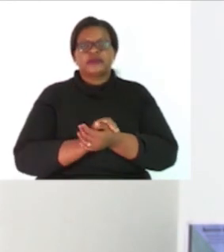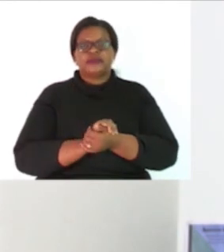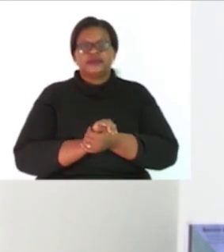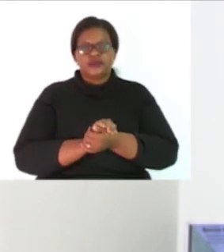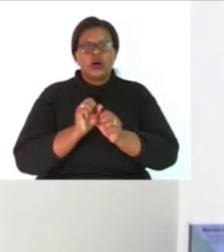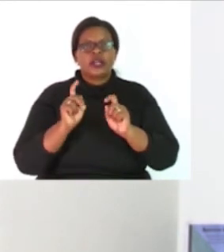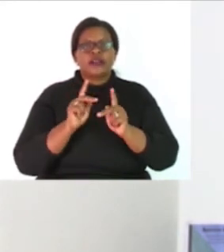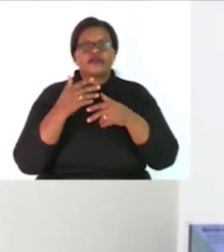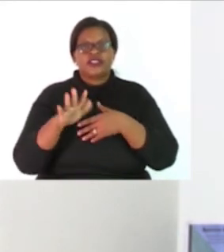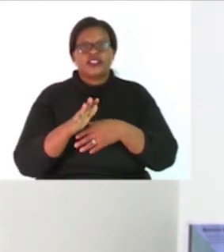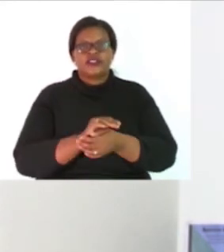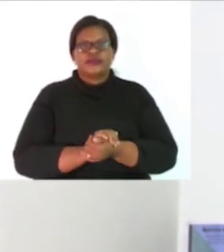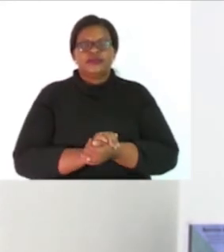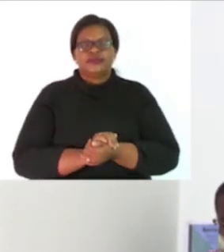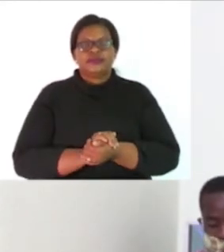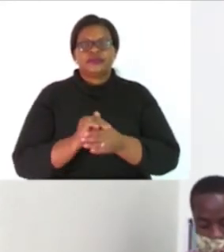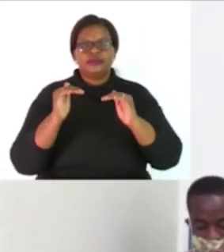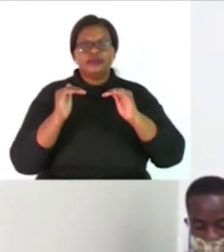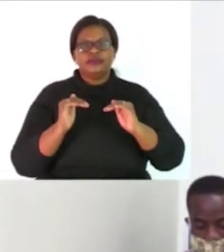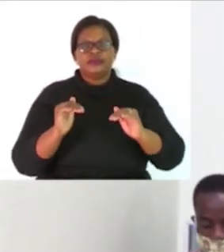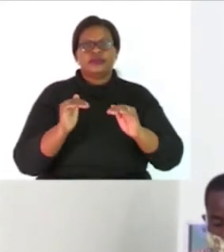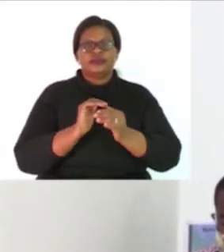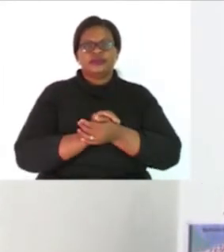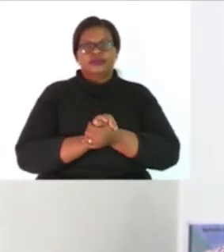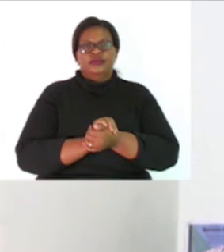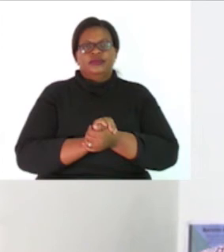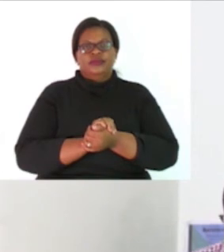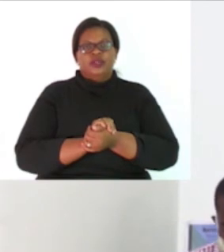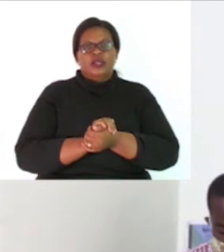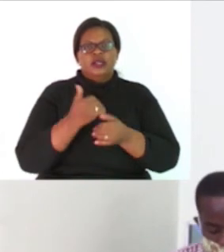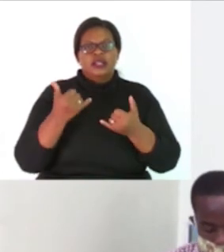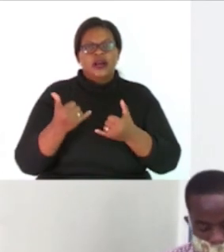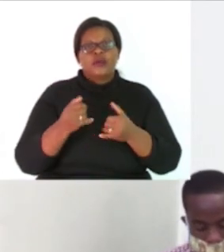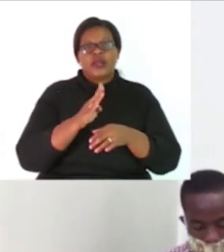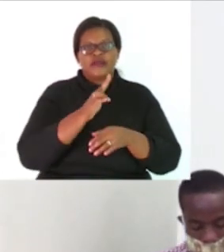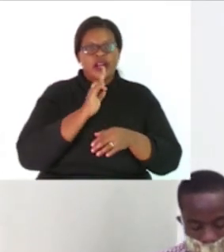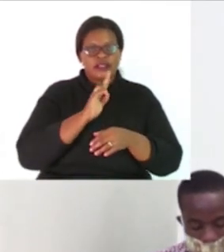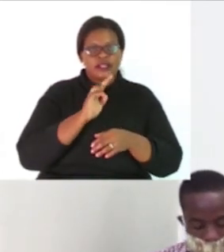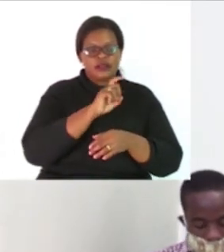That's it. Okay. So by that, we are done with